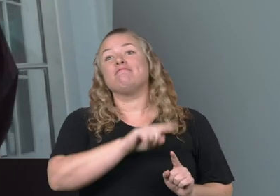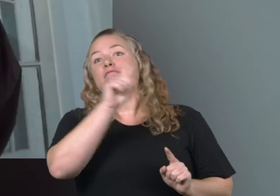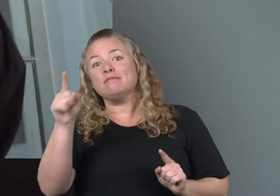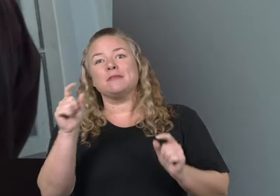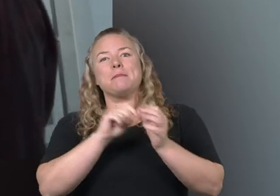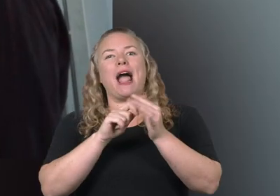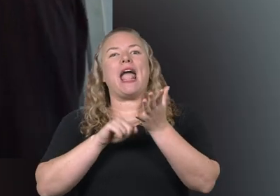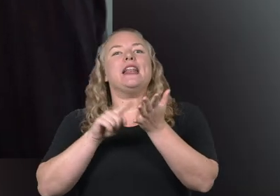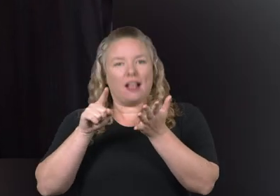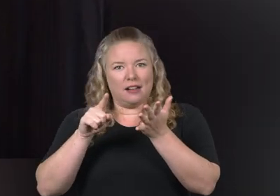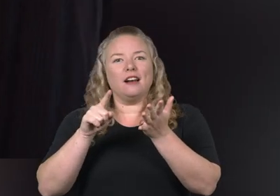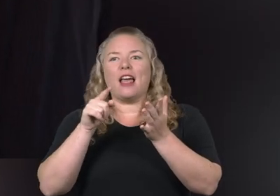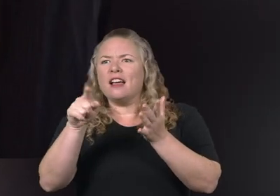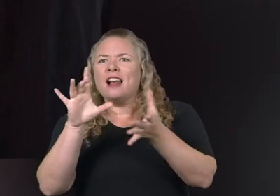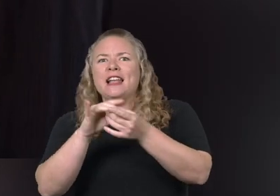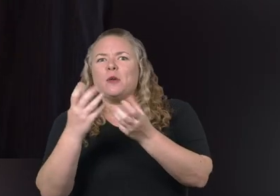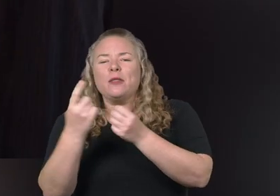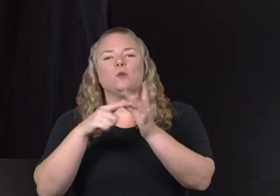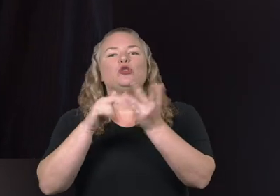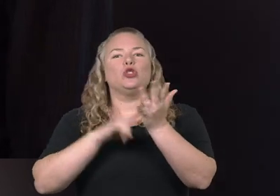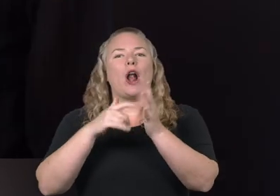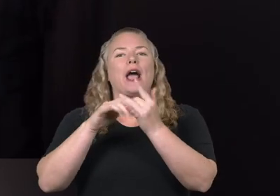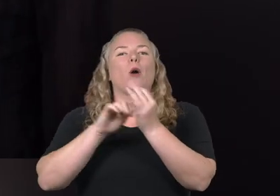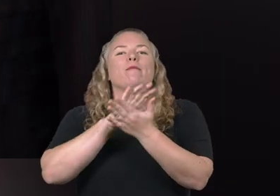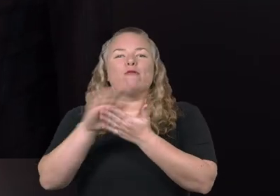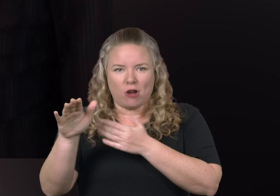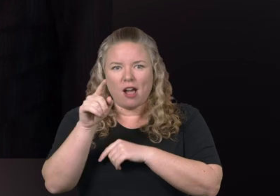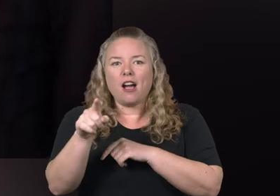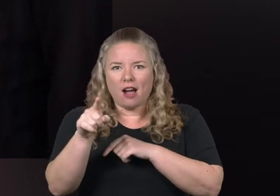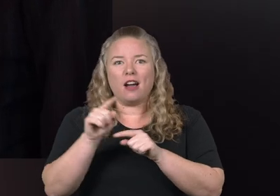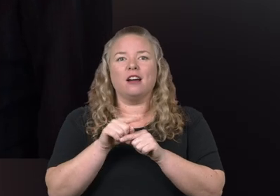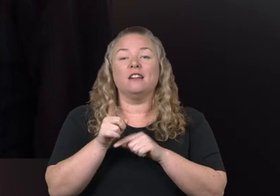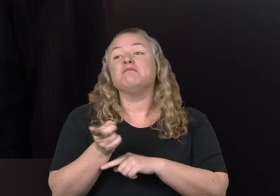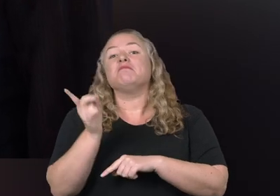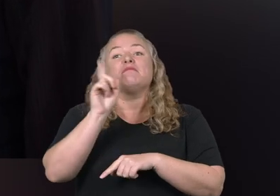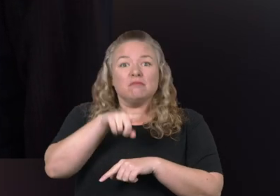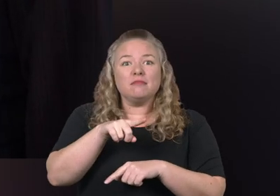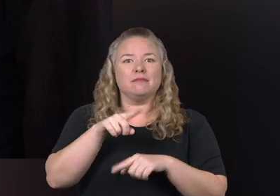I've got that over there. Unexpected guest. I've got that one. That's the biennial. That's with John Acompra.